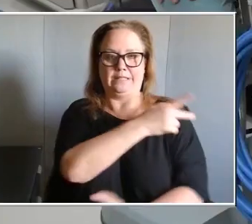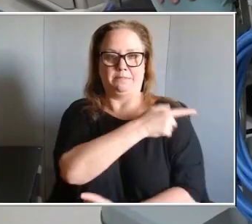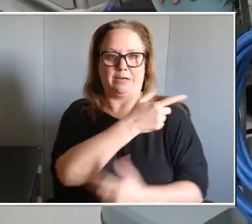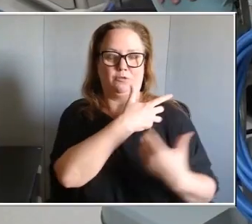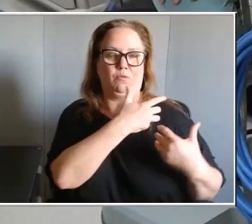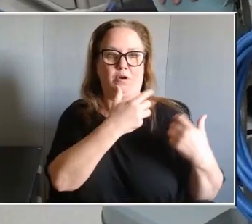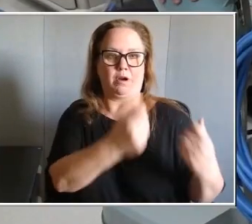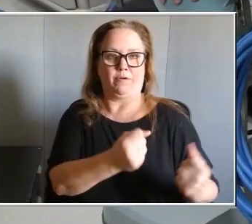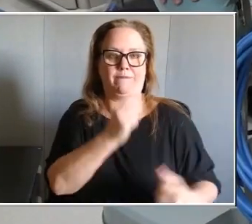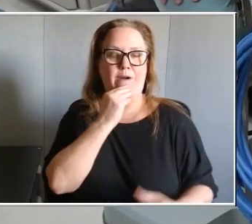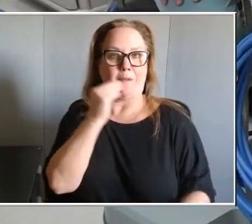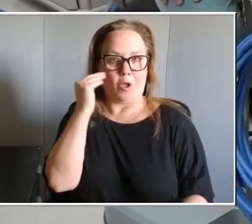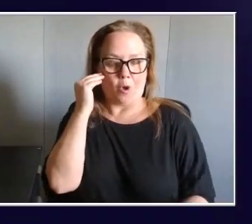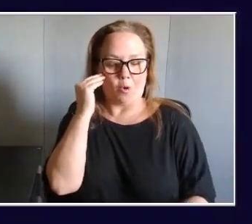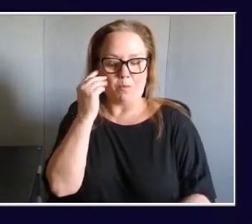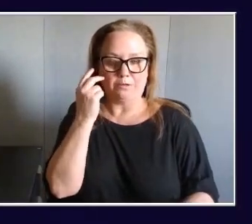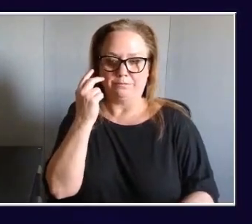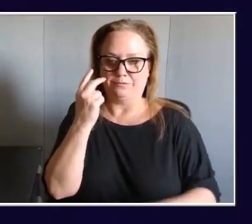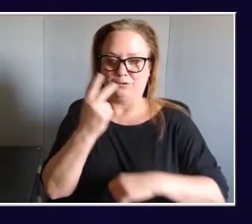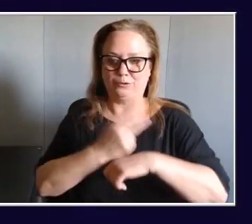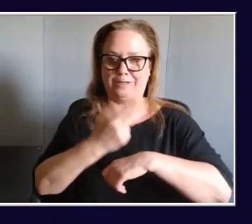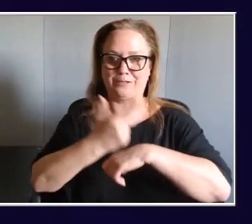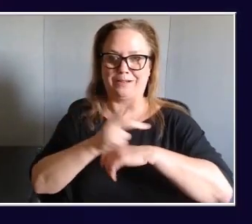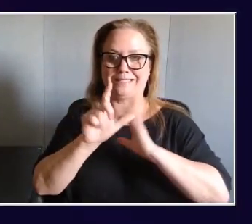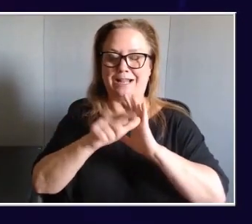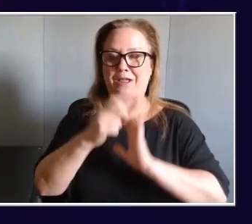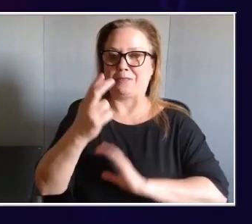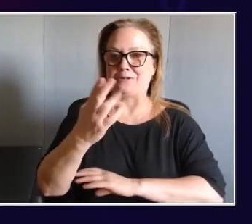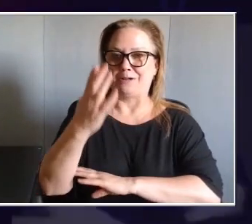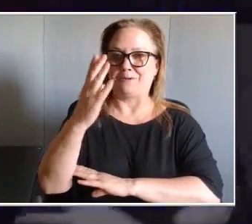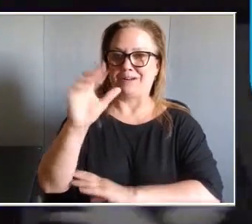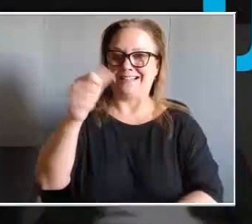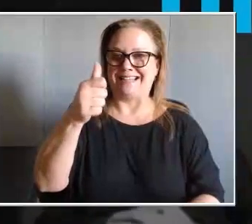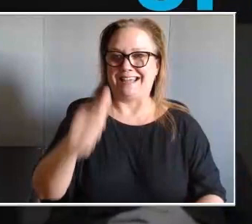from home just days later. Thursday morning at 10.